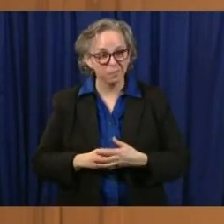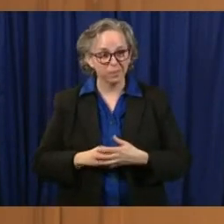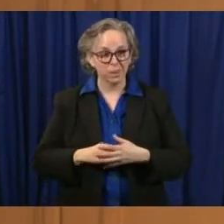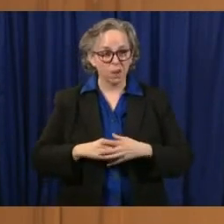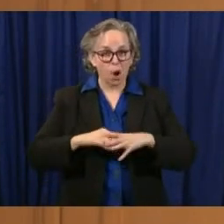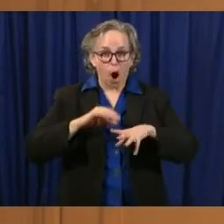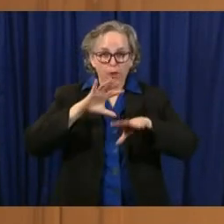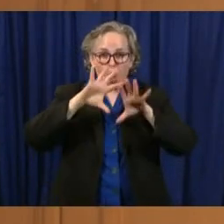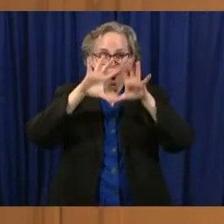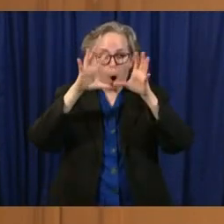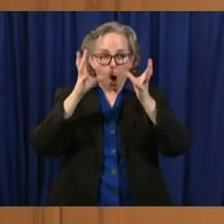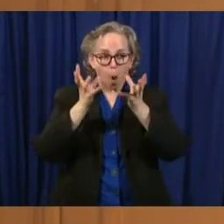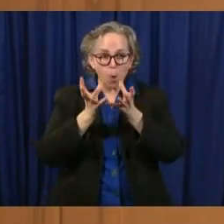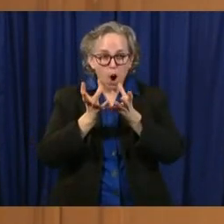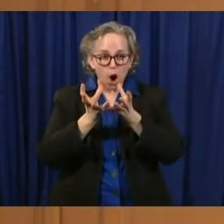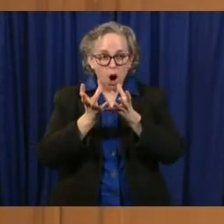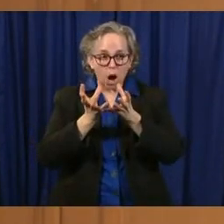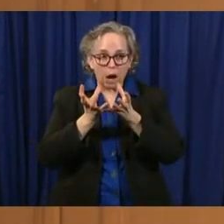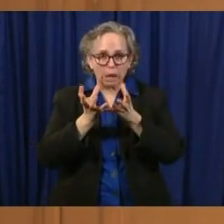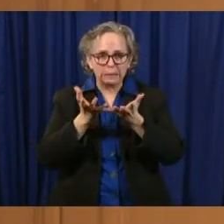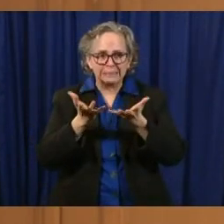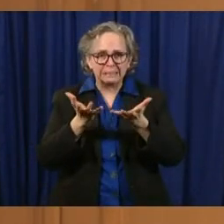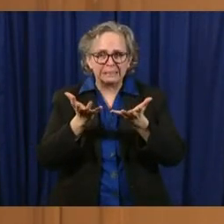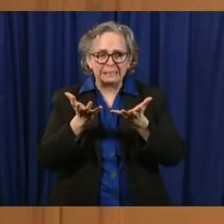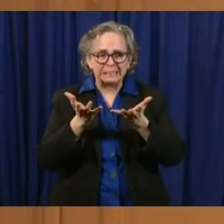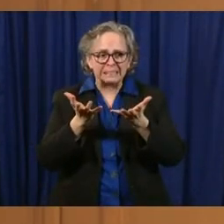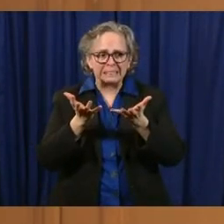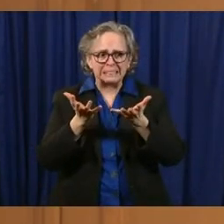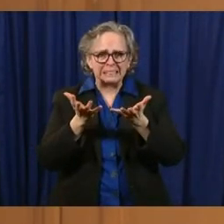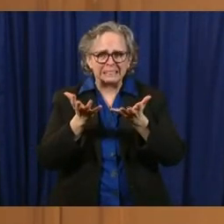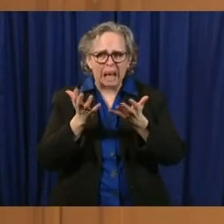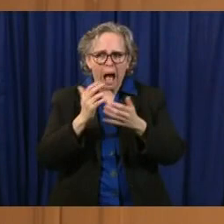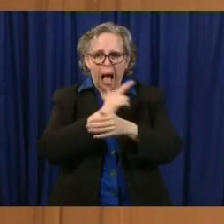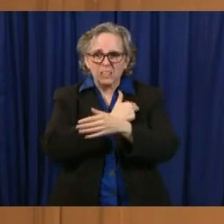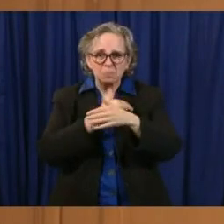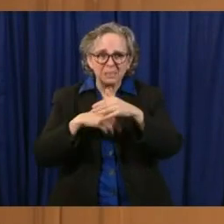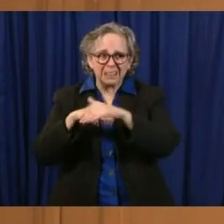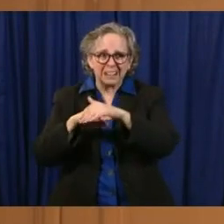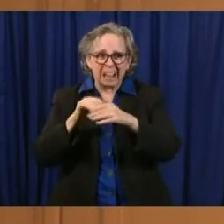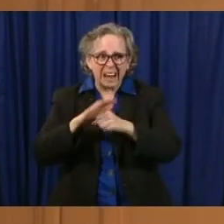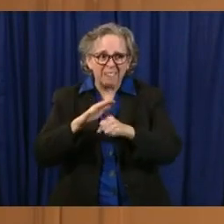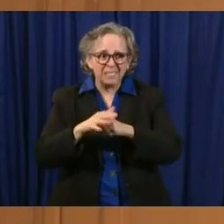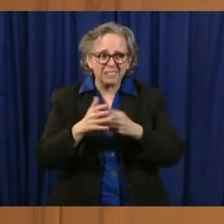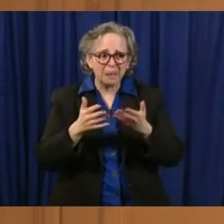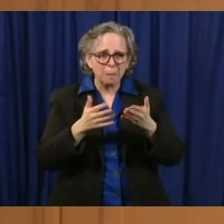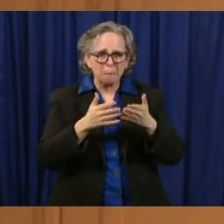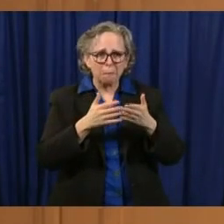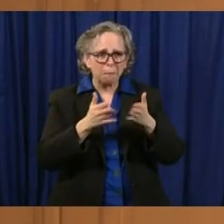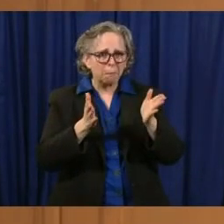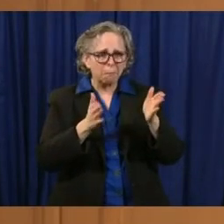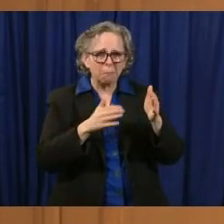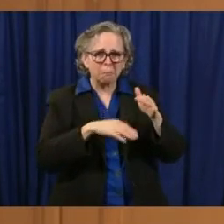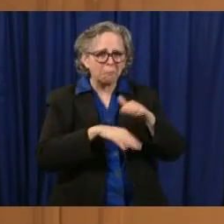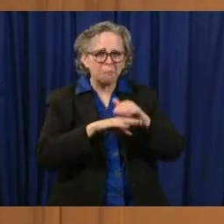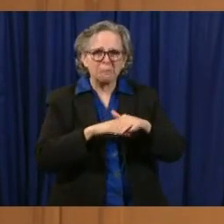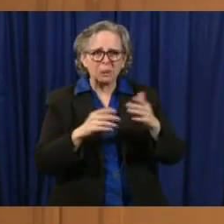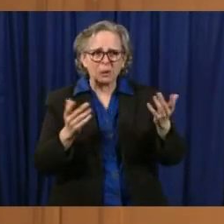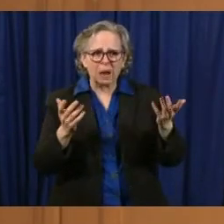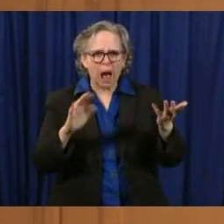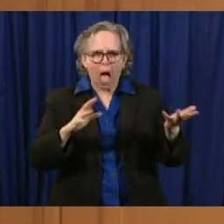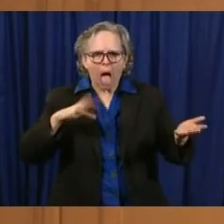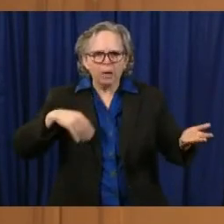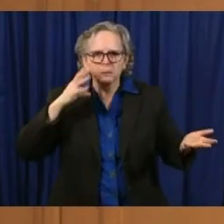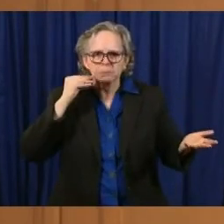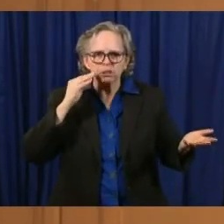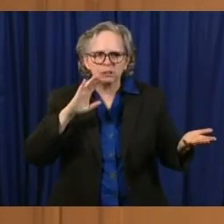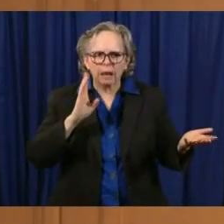really public health capacity to have a virus that spreads like this on the scale it is. You really need a whole